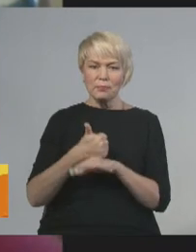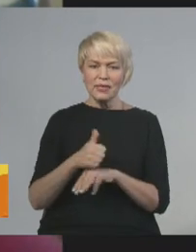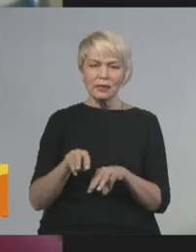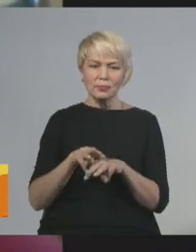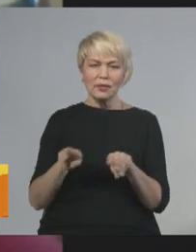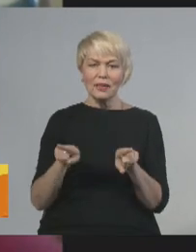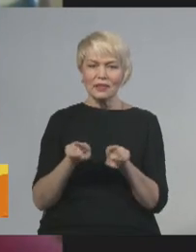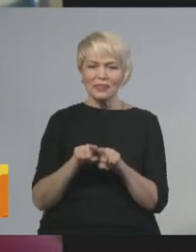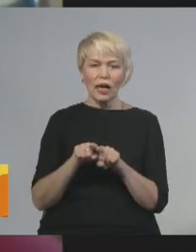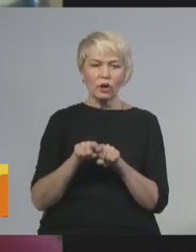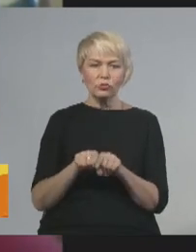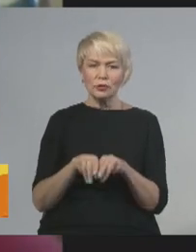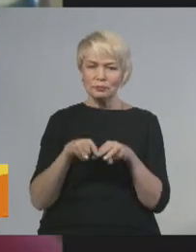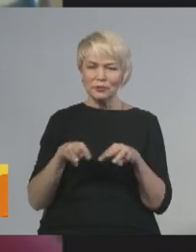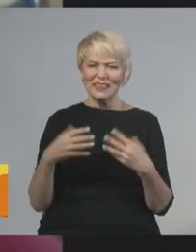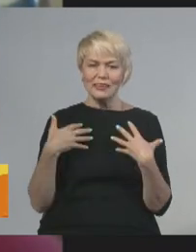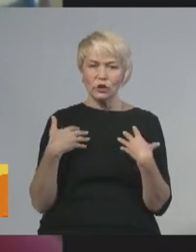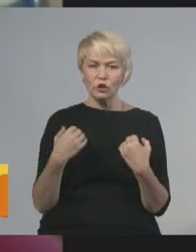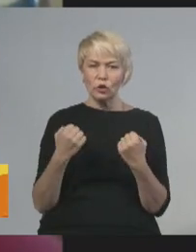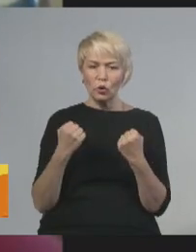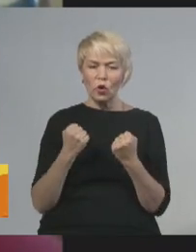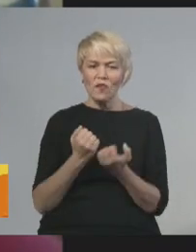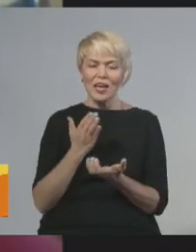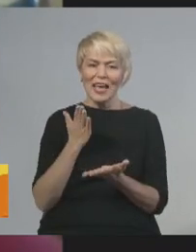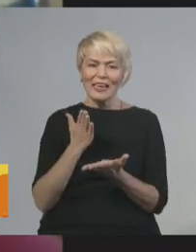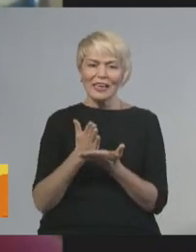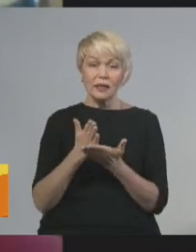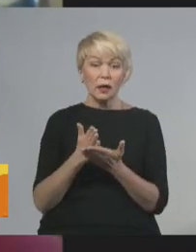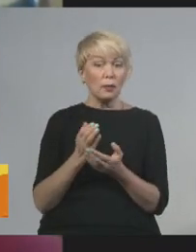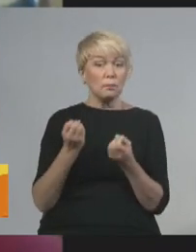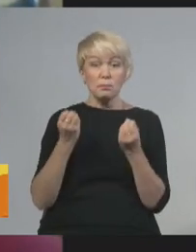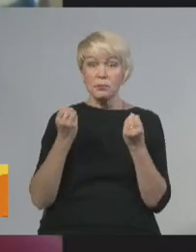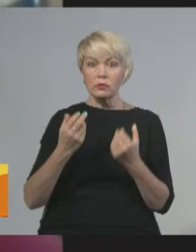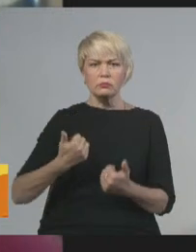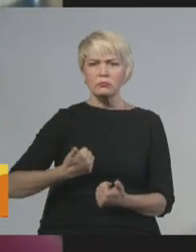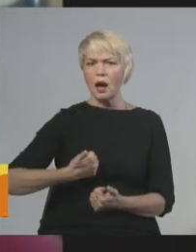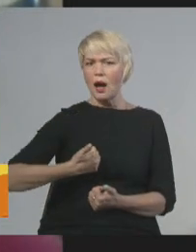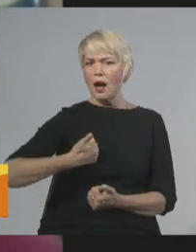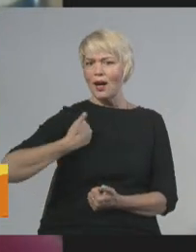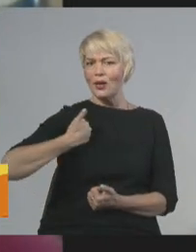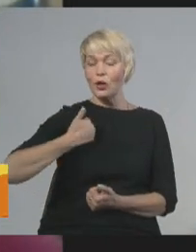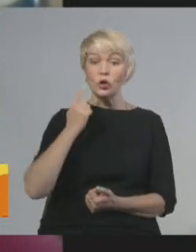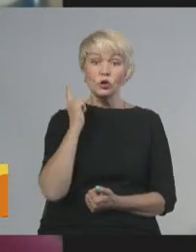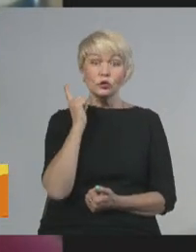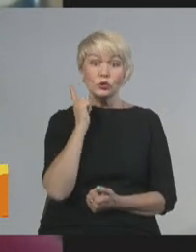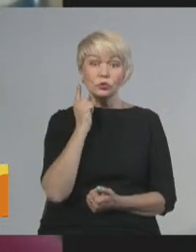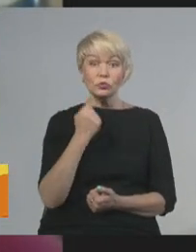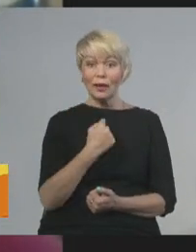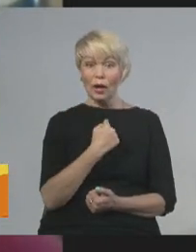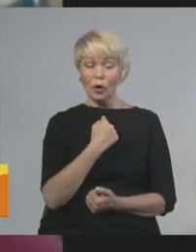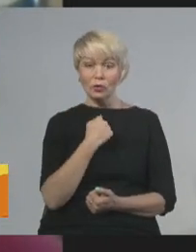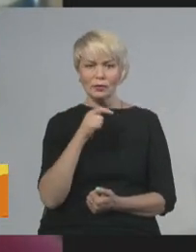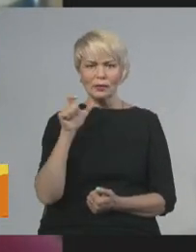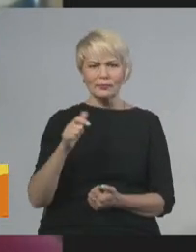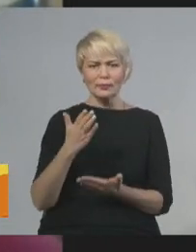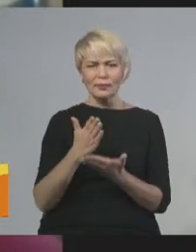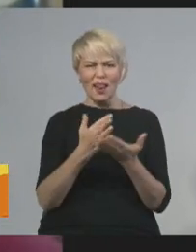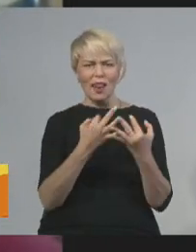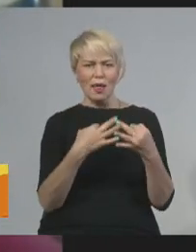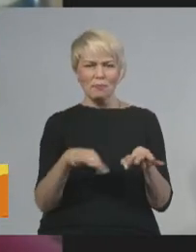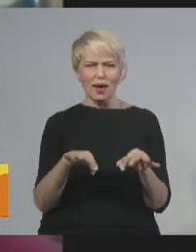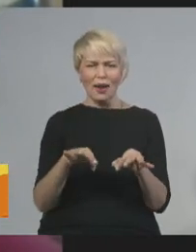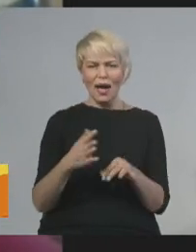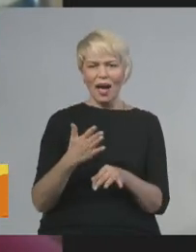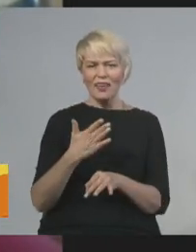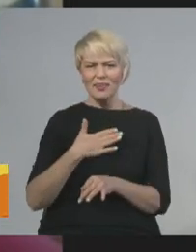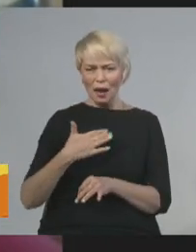hero i heard voices from people who are liberals who were saying i'm so proud of my